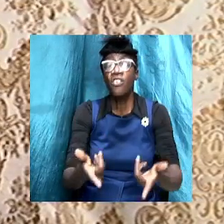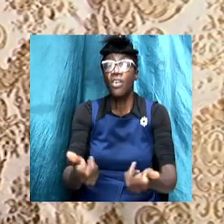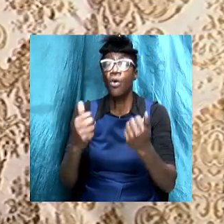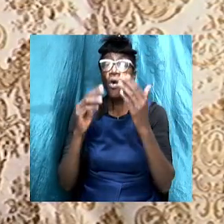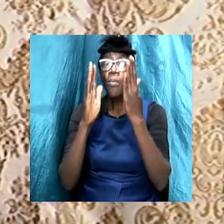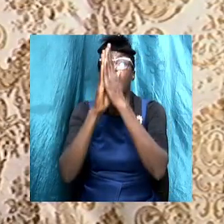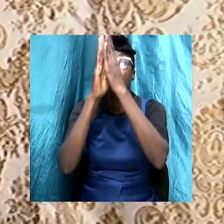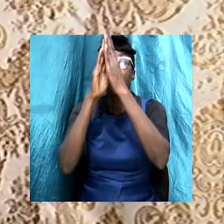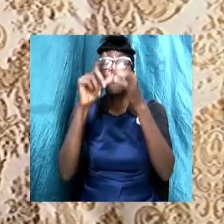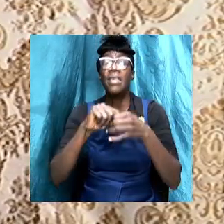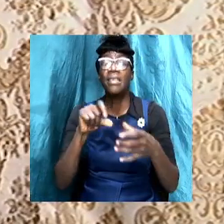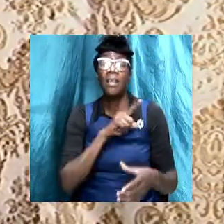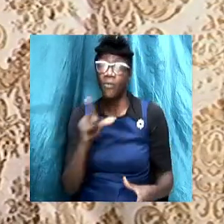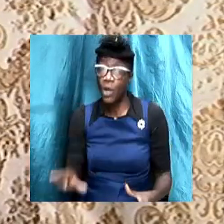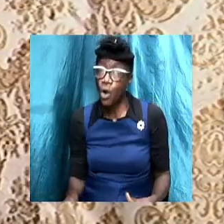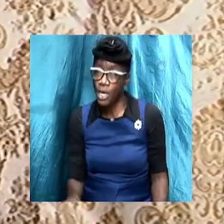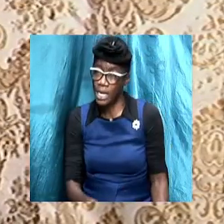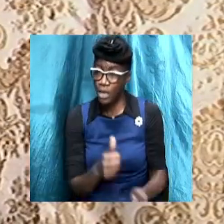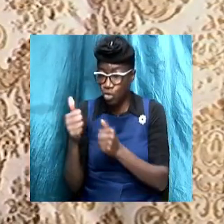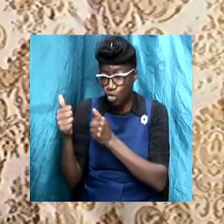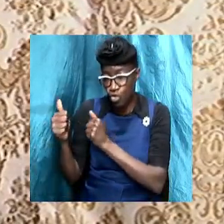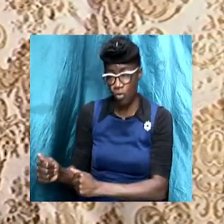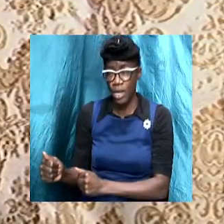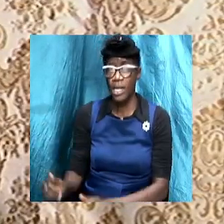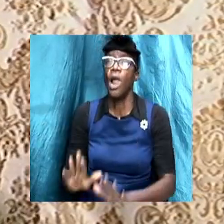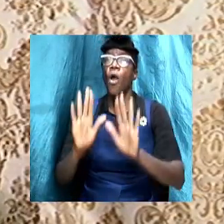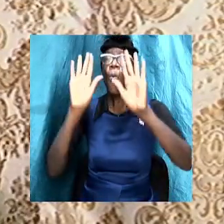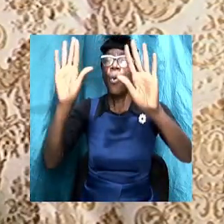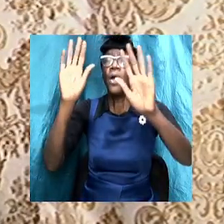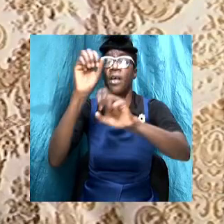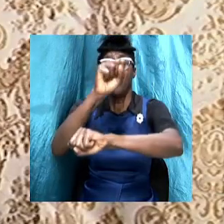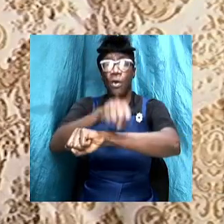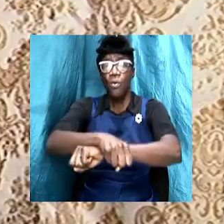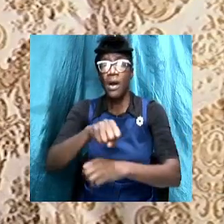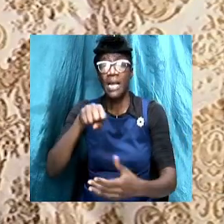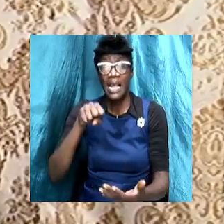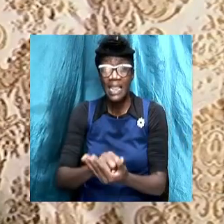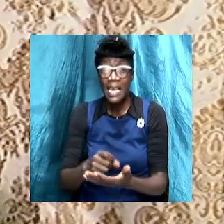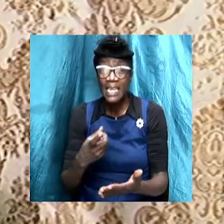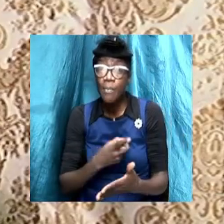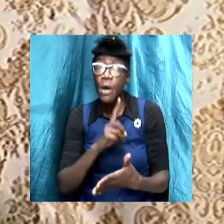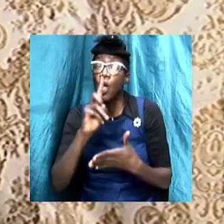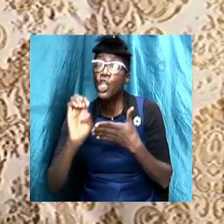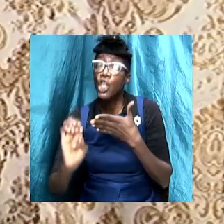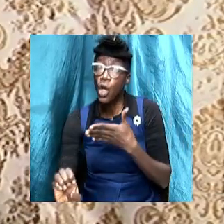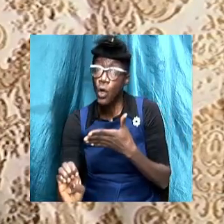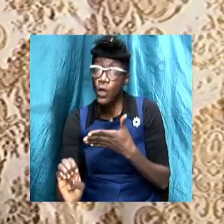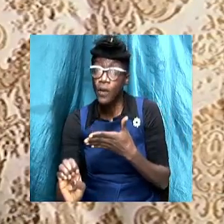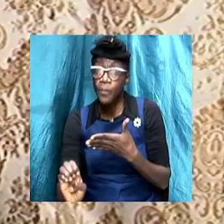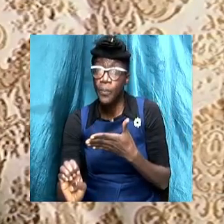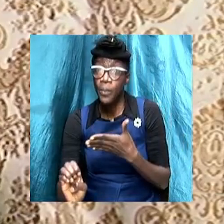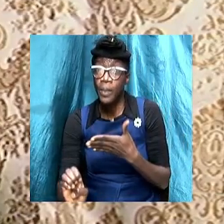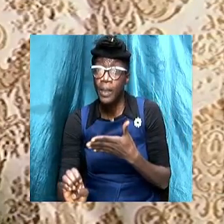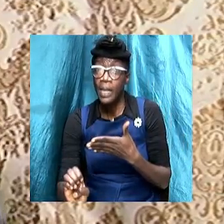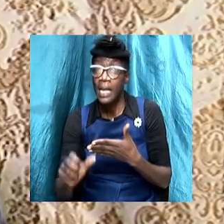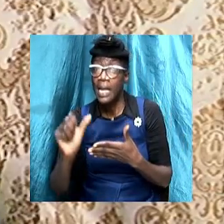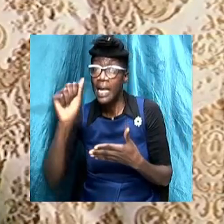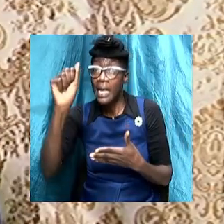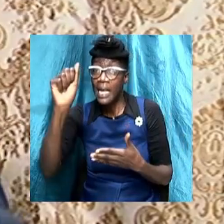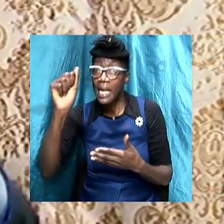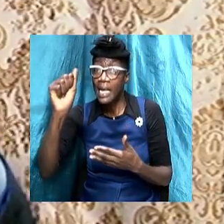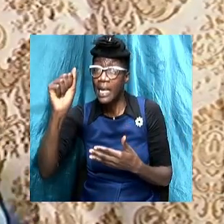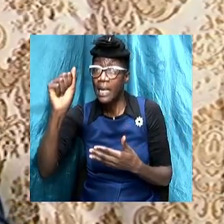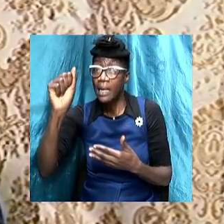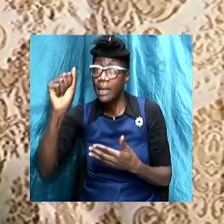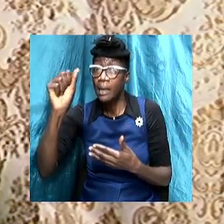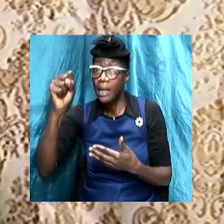and his strength and his wonderful works that he had done. So here it is that Asaph is saying that, look here, all the things that he has learned